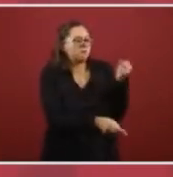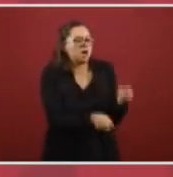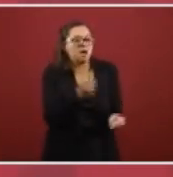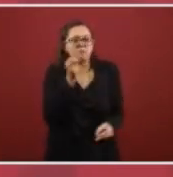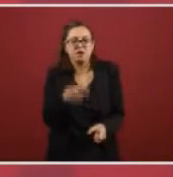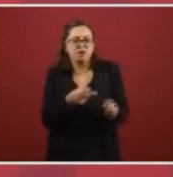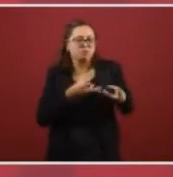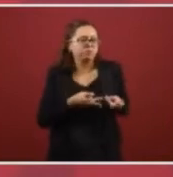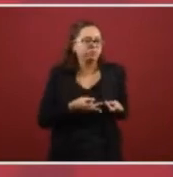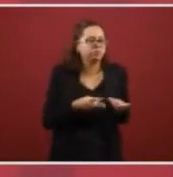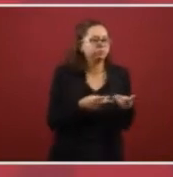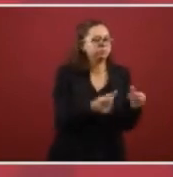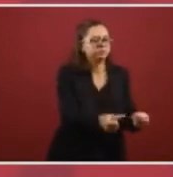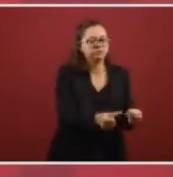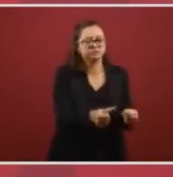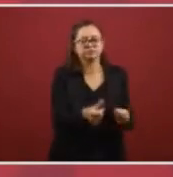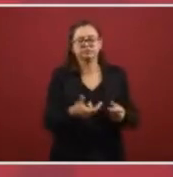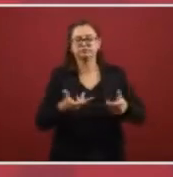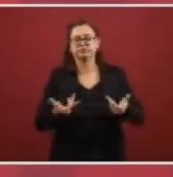privileges